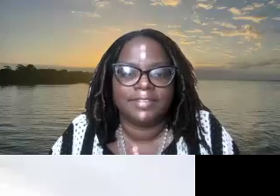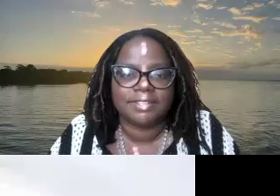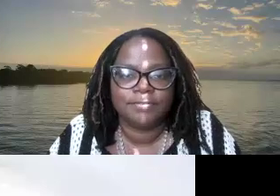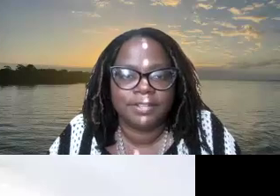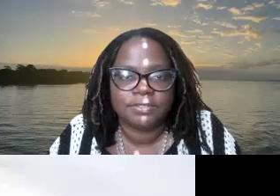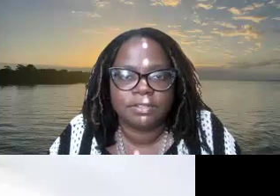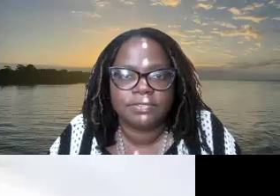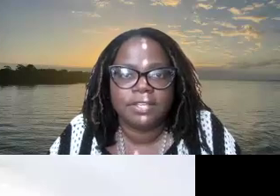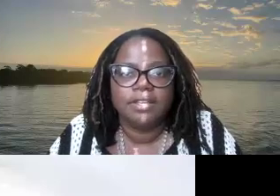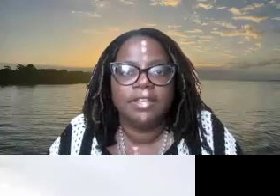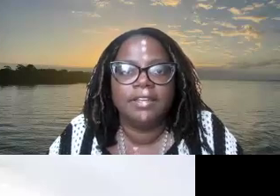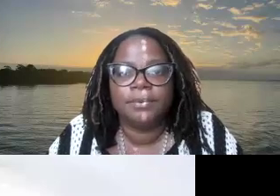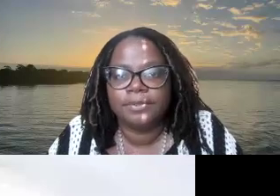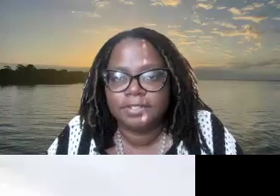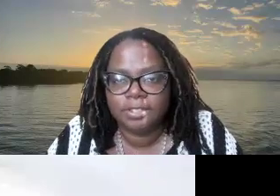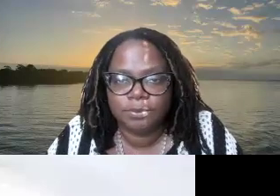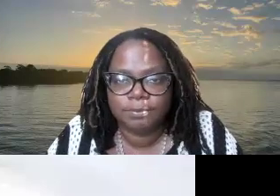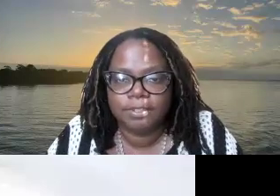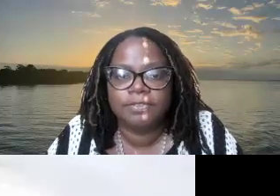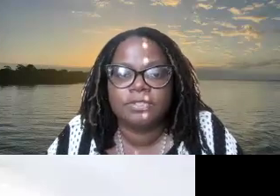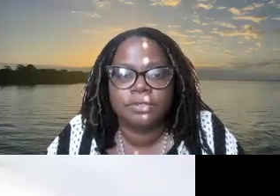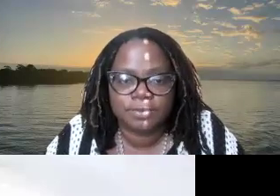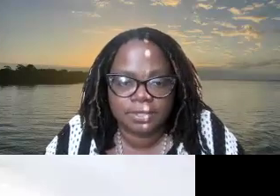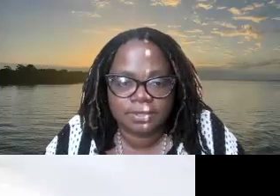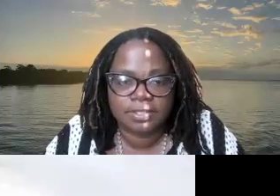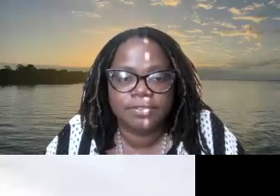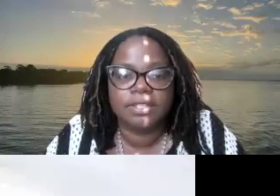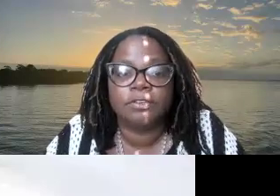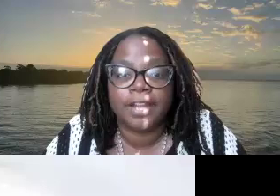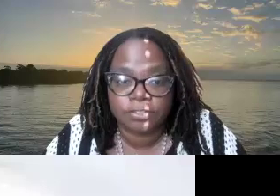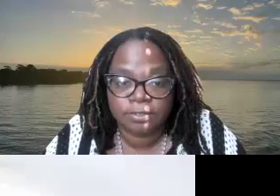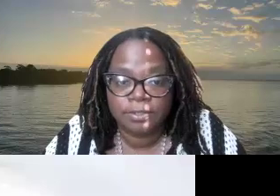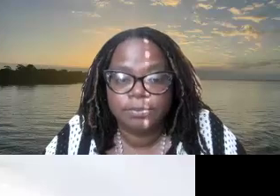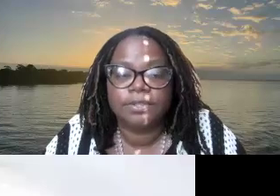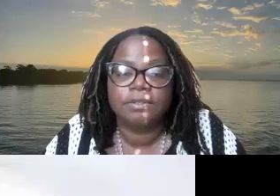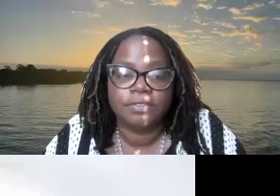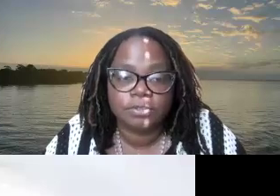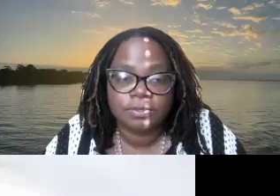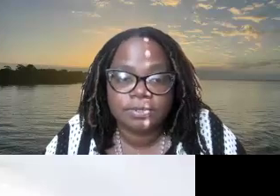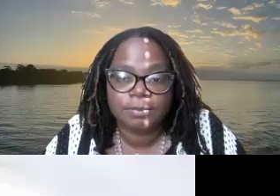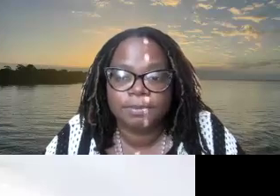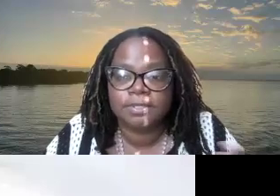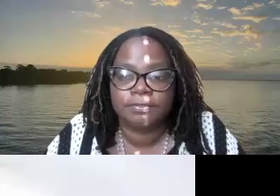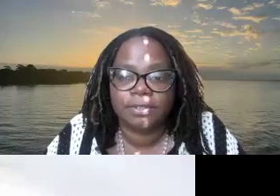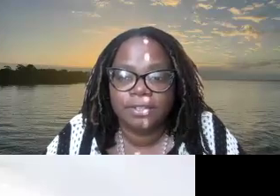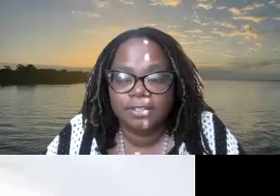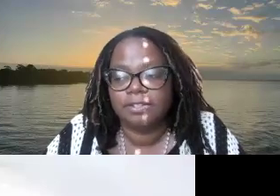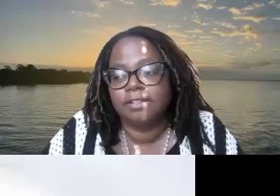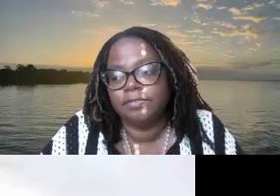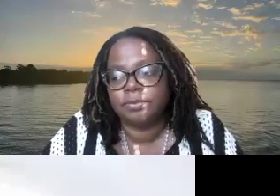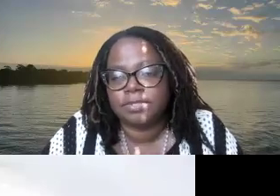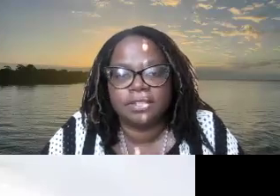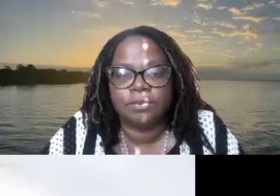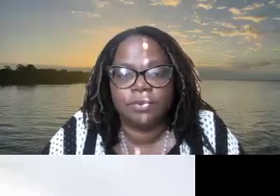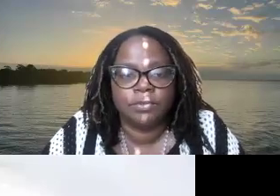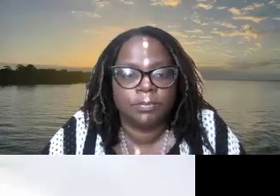that any of us can find ourselves anywhere on the continuum, given the circumstances, given the interaction with individuals that might be different than